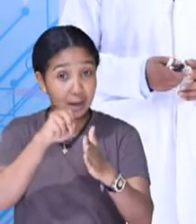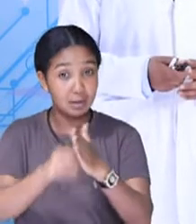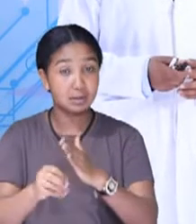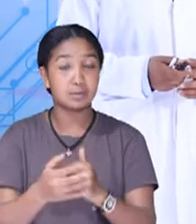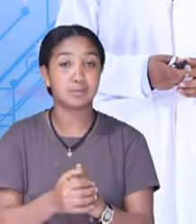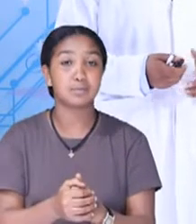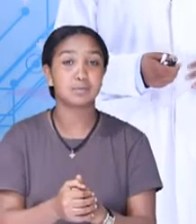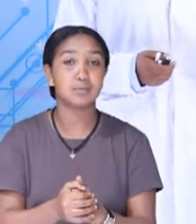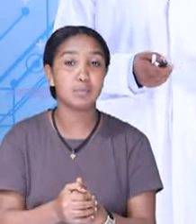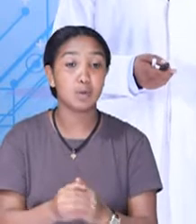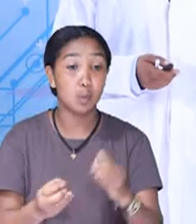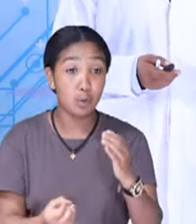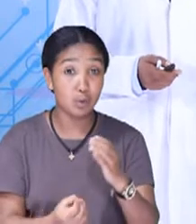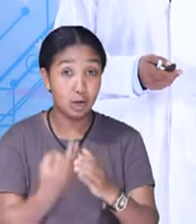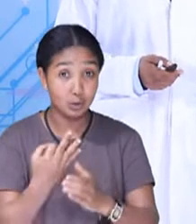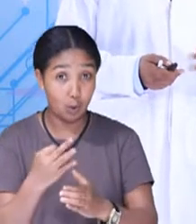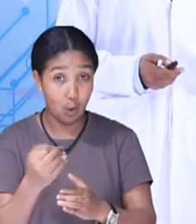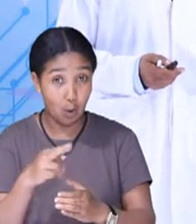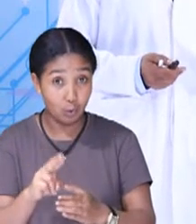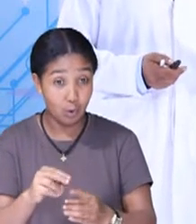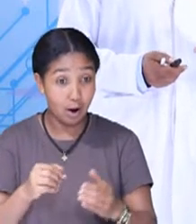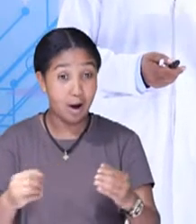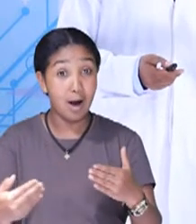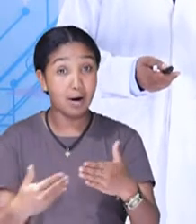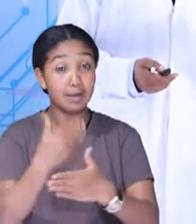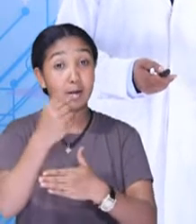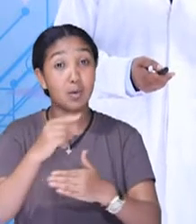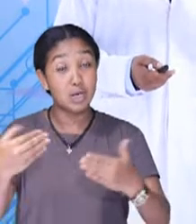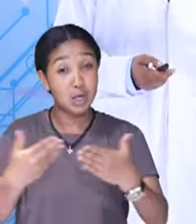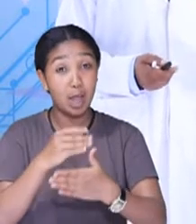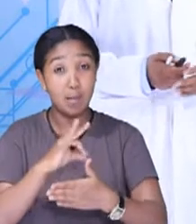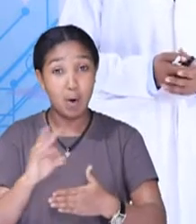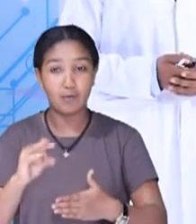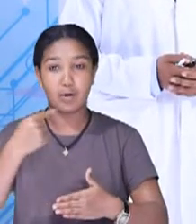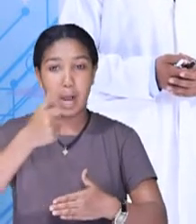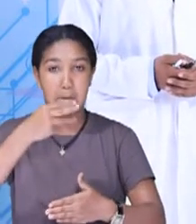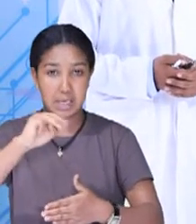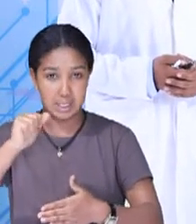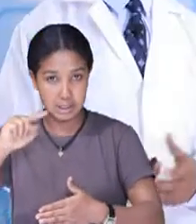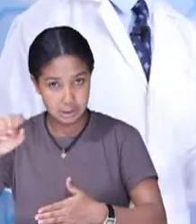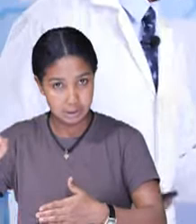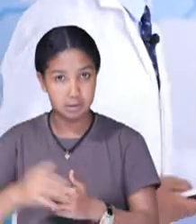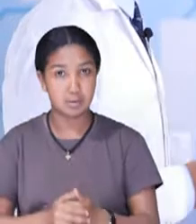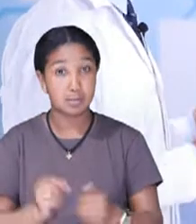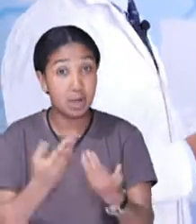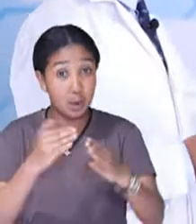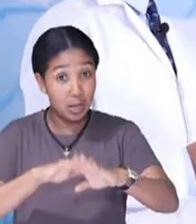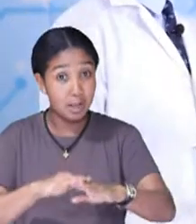results production or arising of new type of gametes. By the